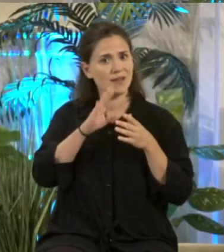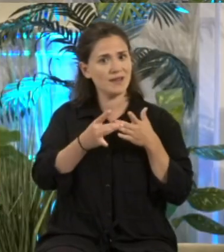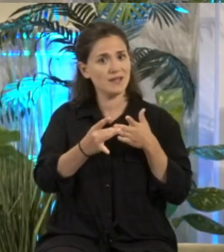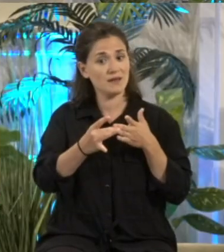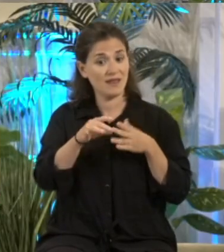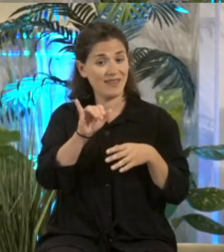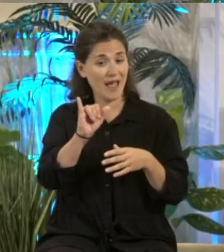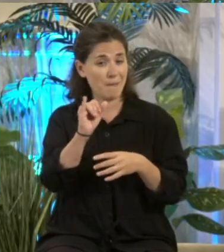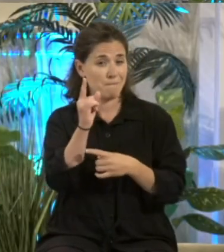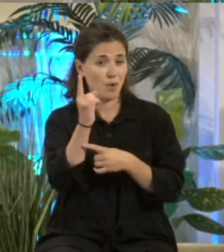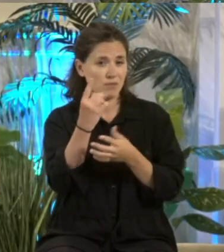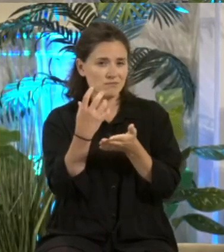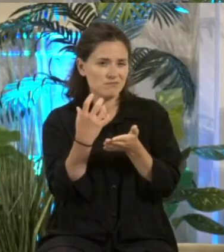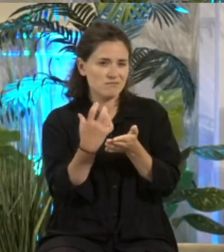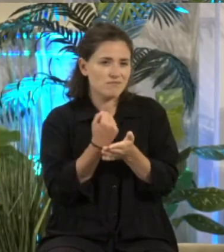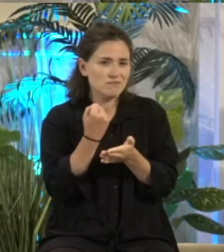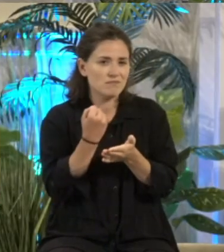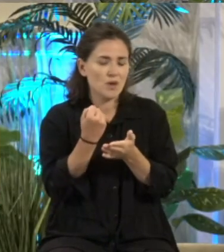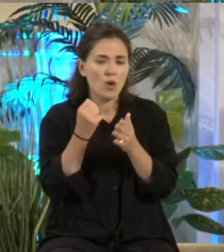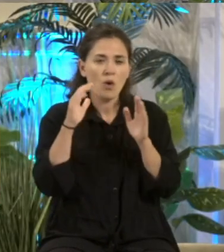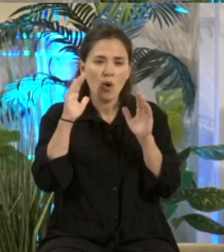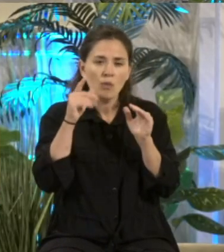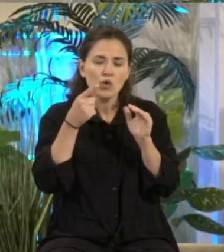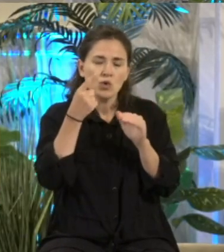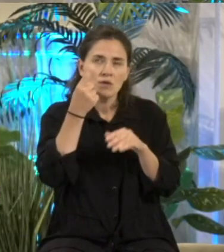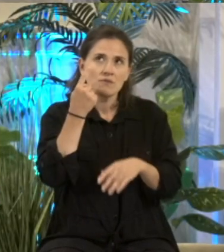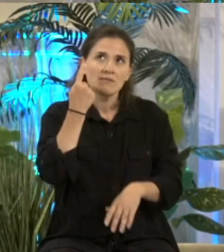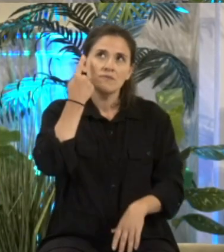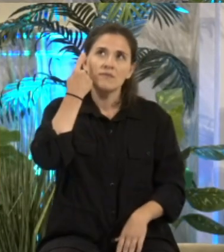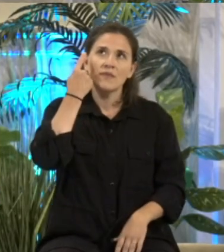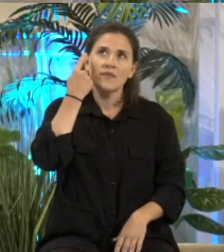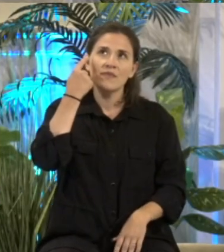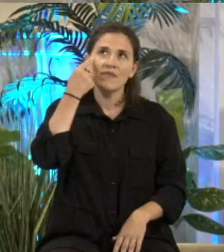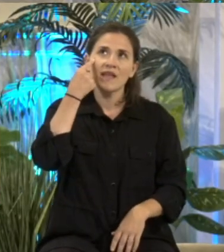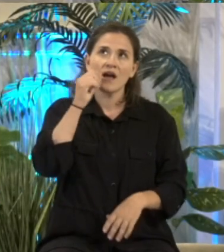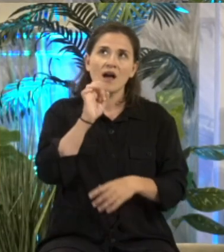that you'll remember what it means to lead with love.